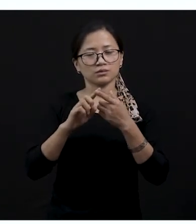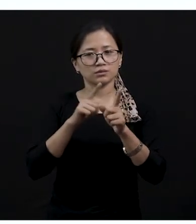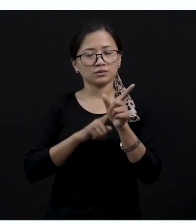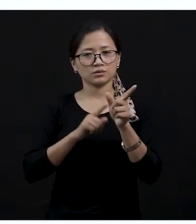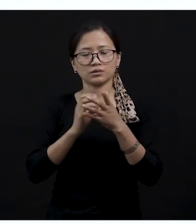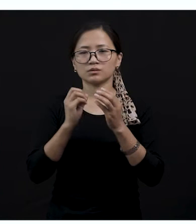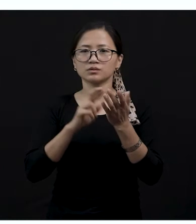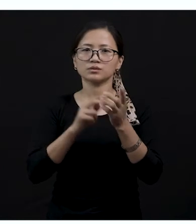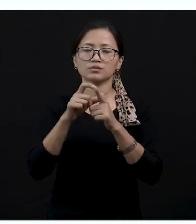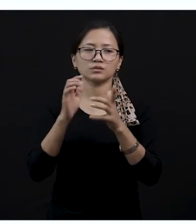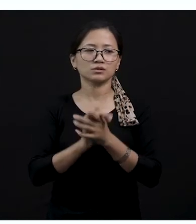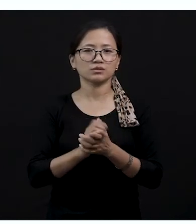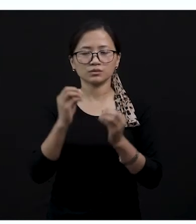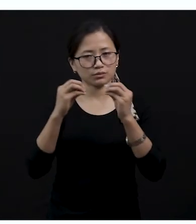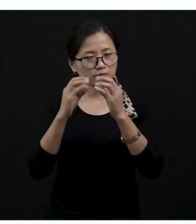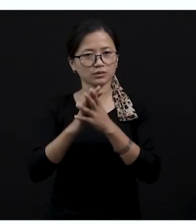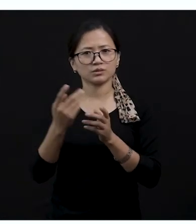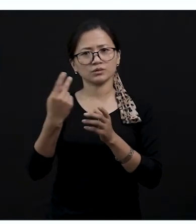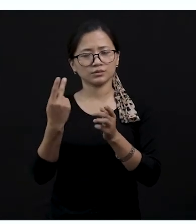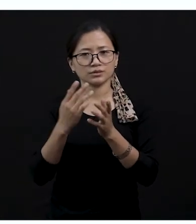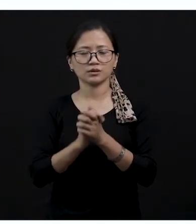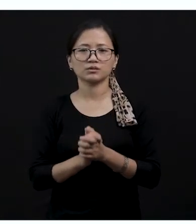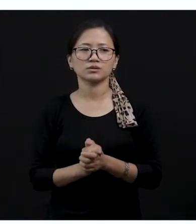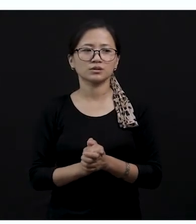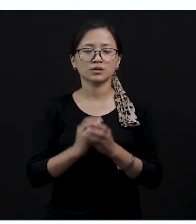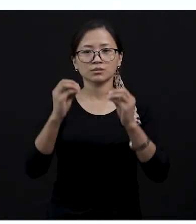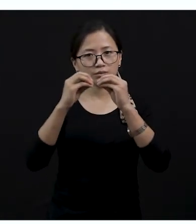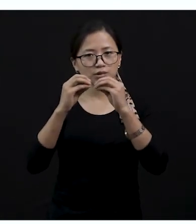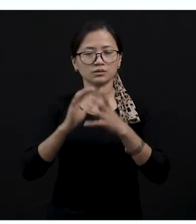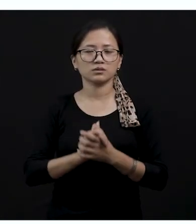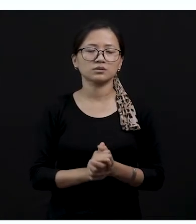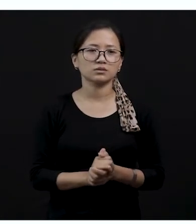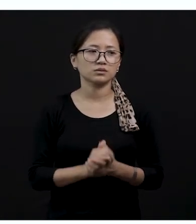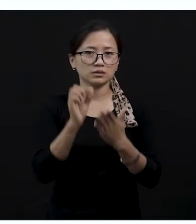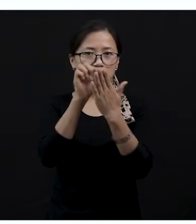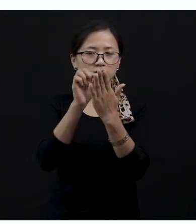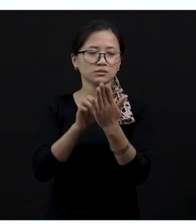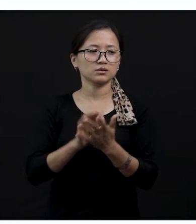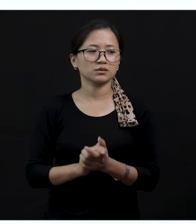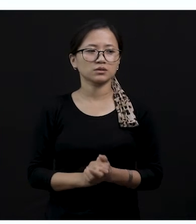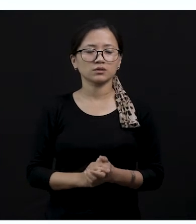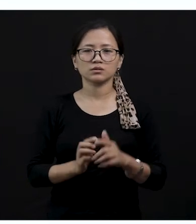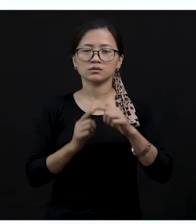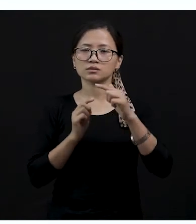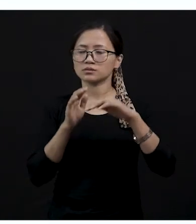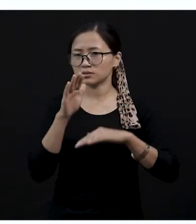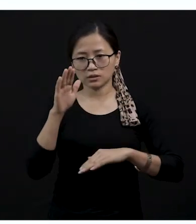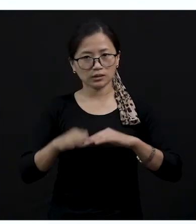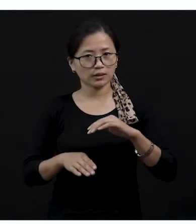is beyond, it rhymes with bond. So we will indicate it with B, and then since it